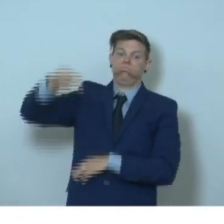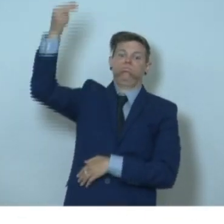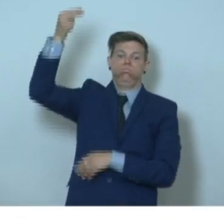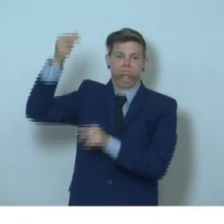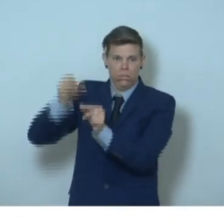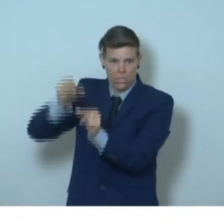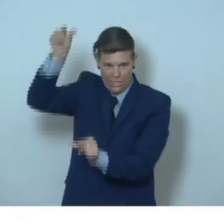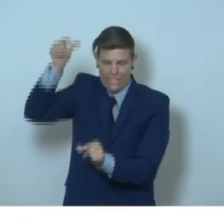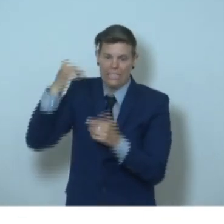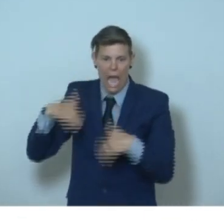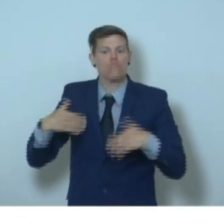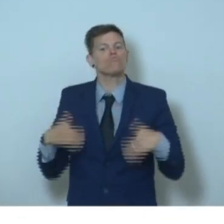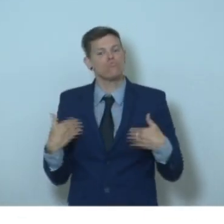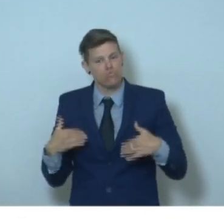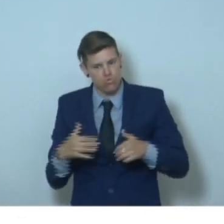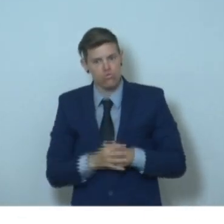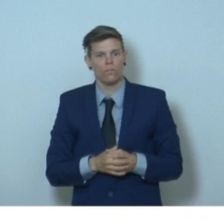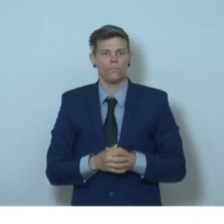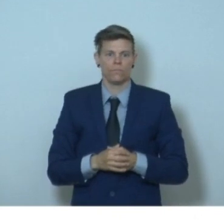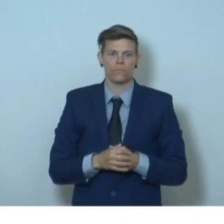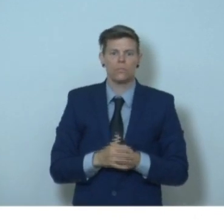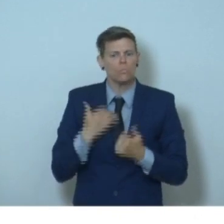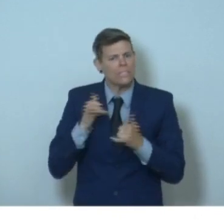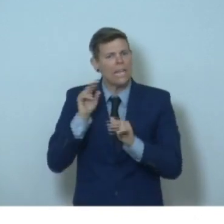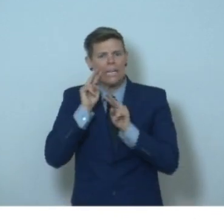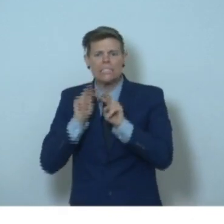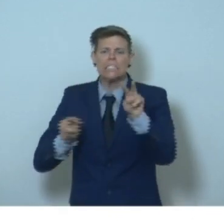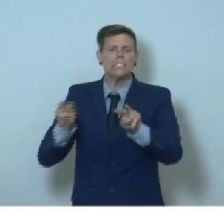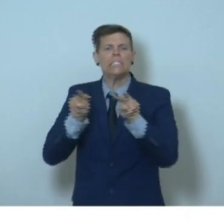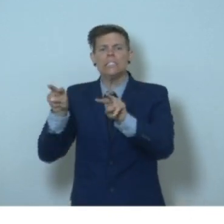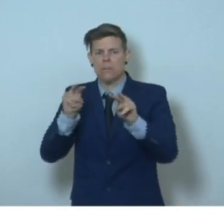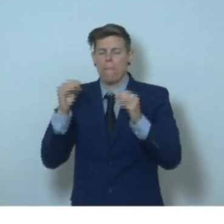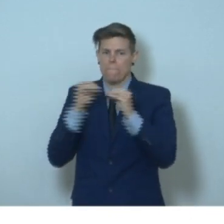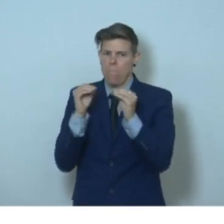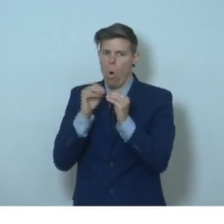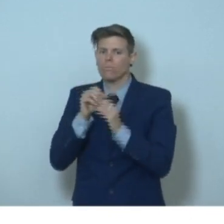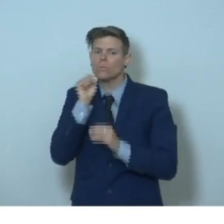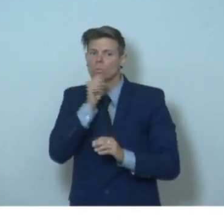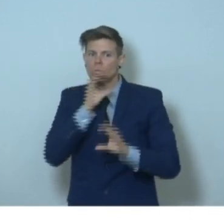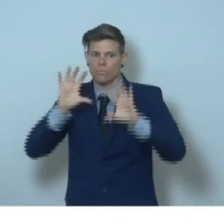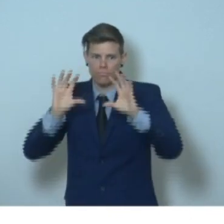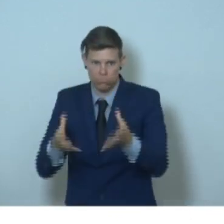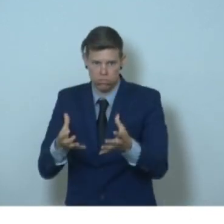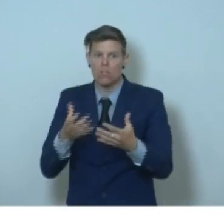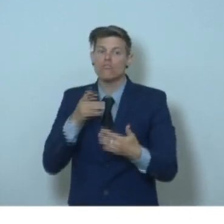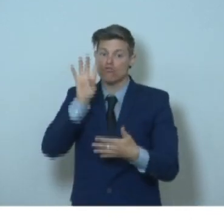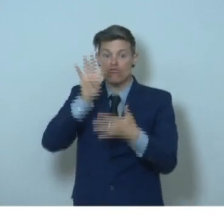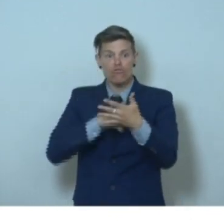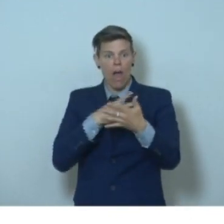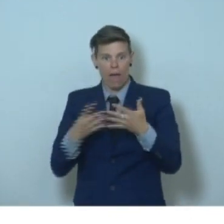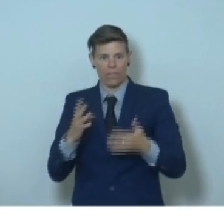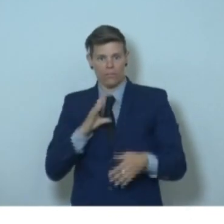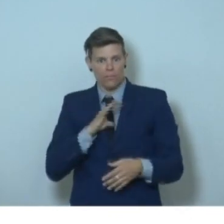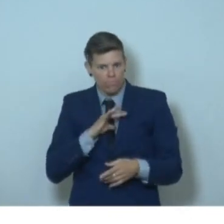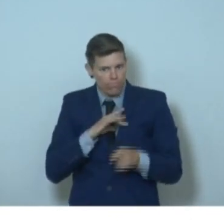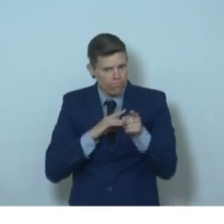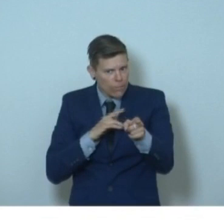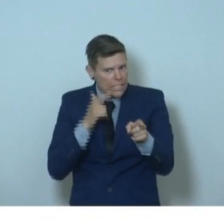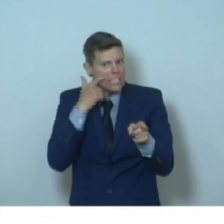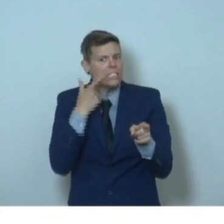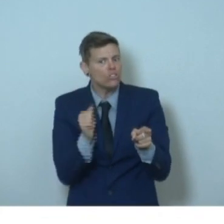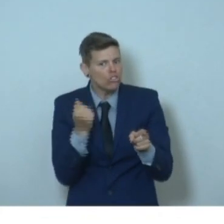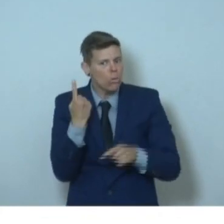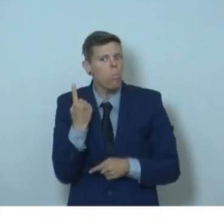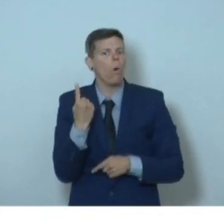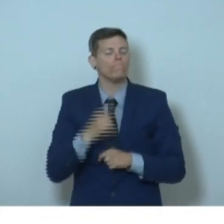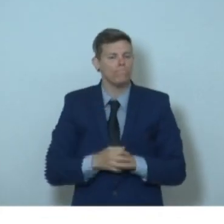so we continue to watch those and monitor them. Another graph that I think is really interesting on the next slide that our